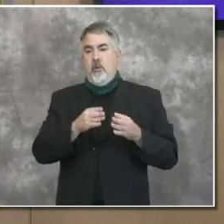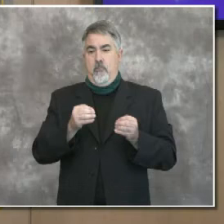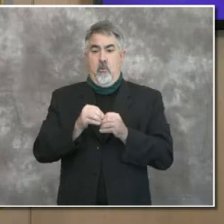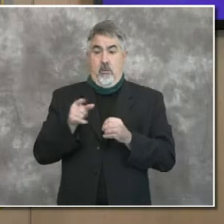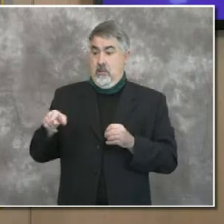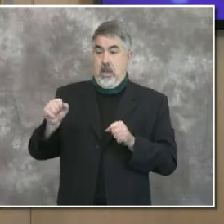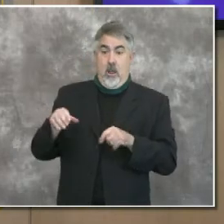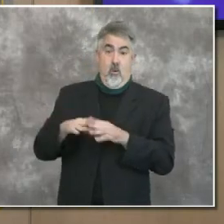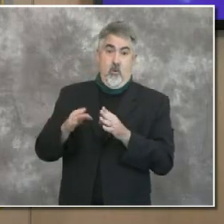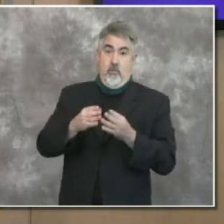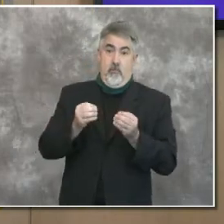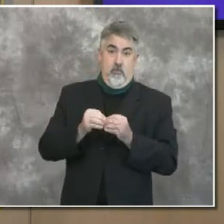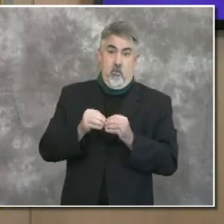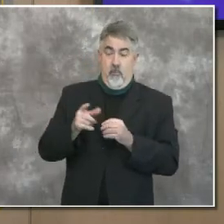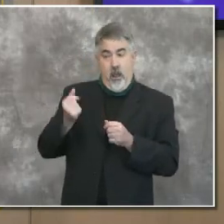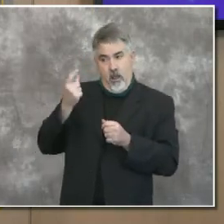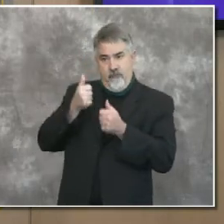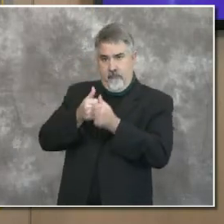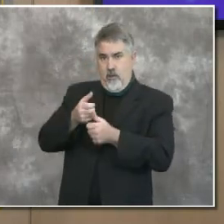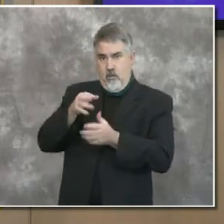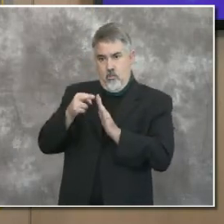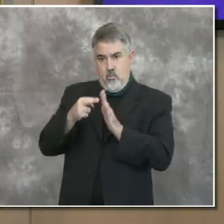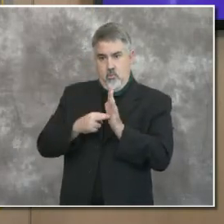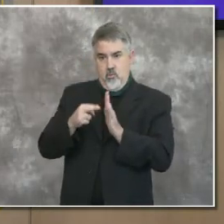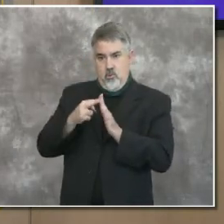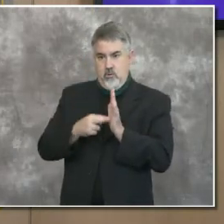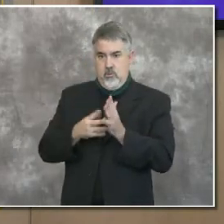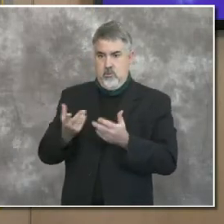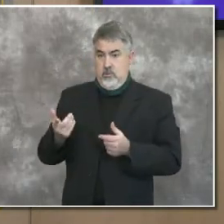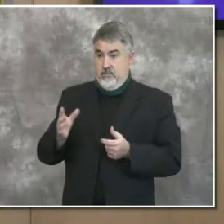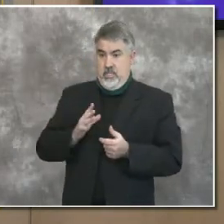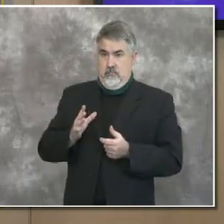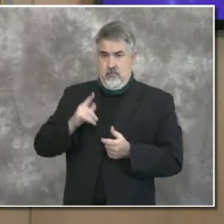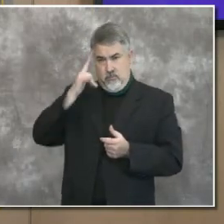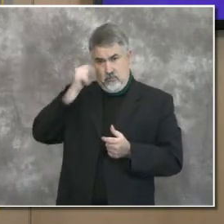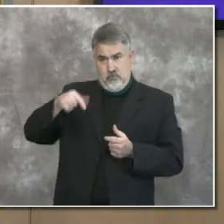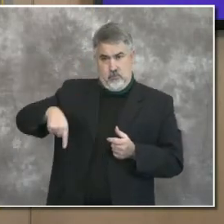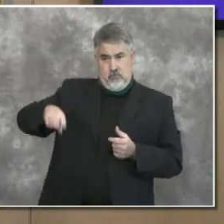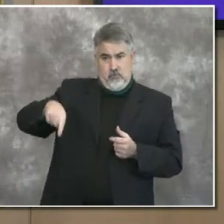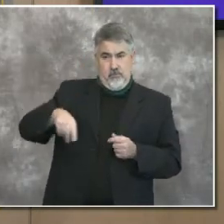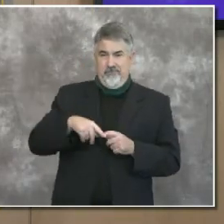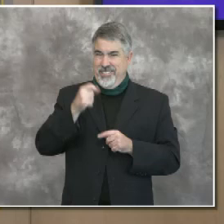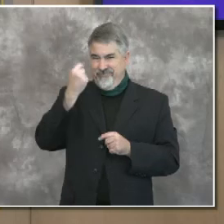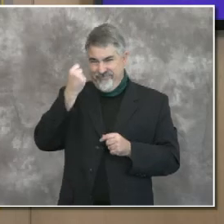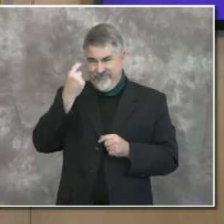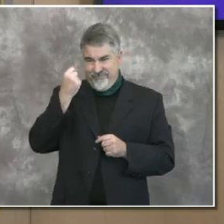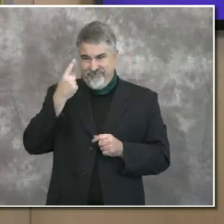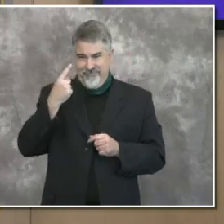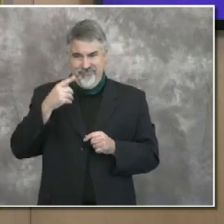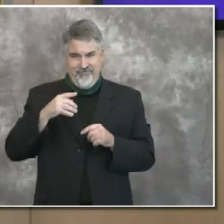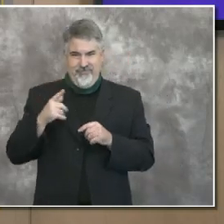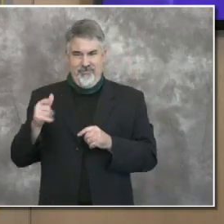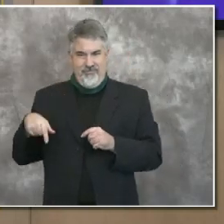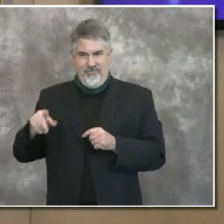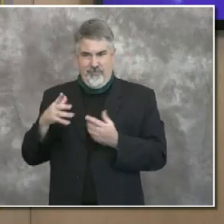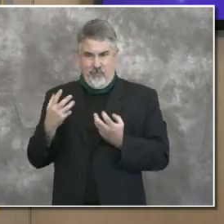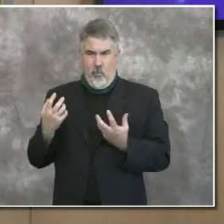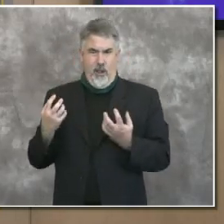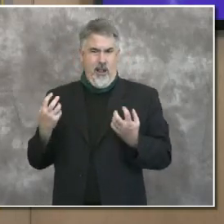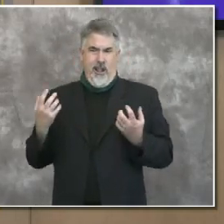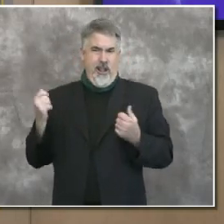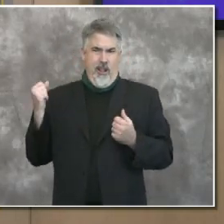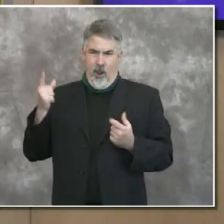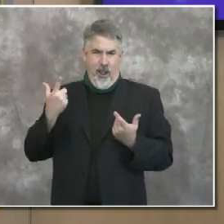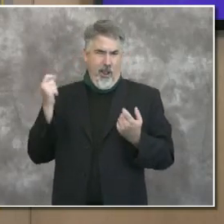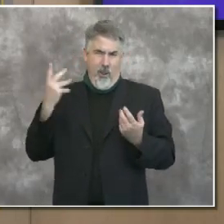as they see fit, and we think that's entirely appropriate. As it relates to the desire to open, I think everyone has a desire to open. I don't think that